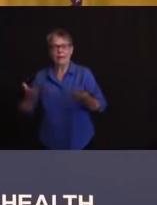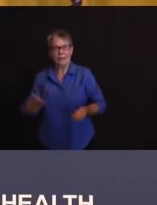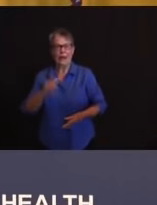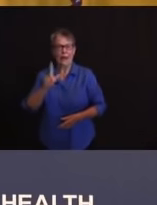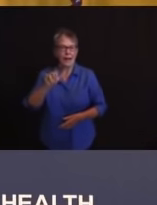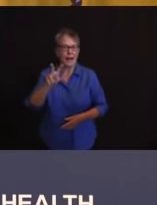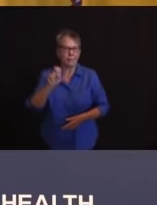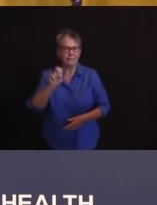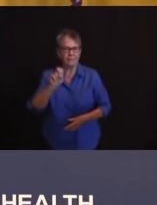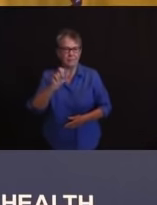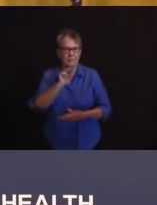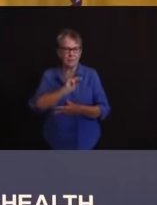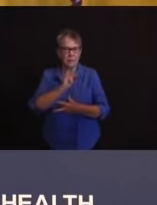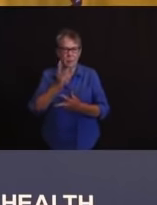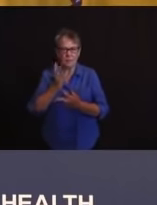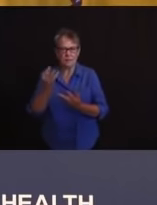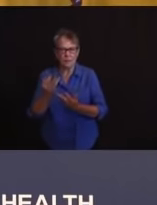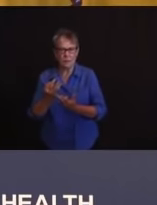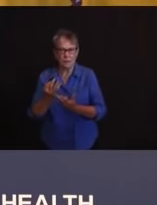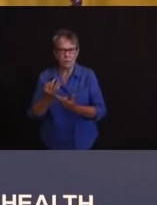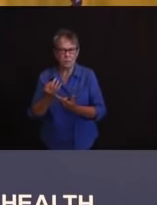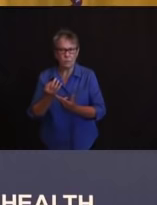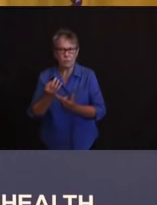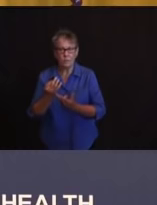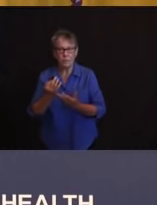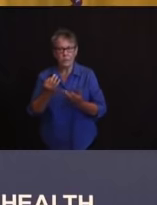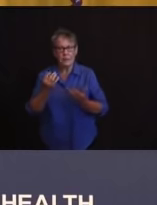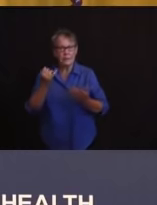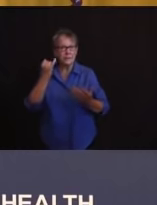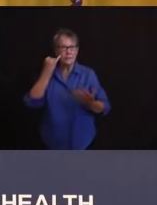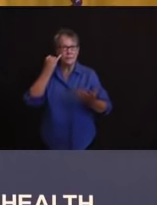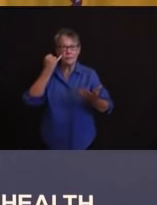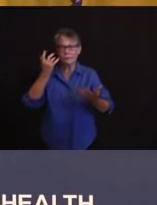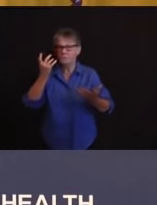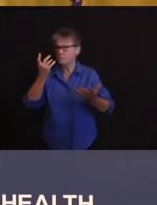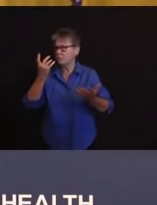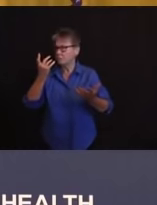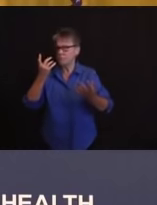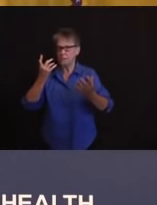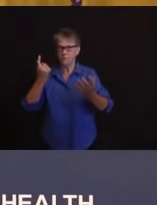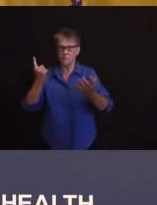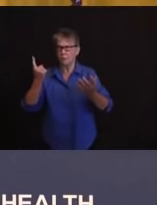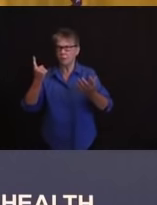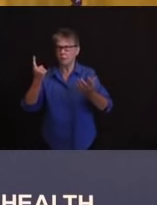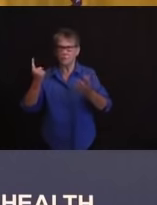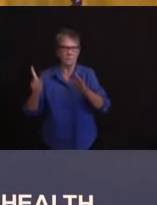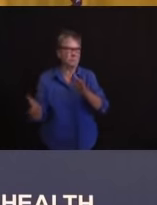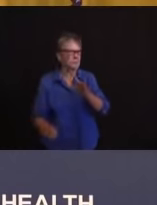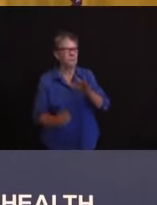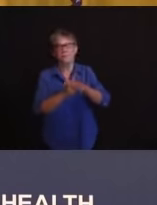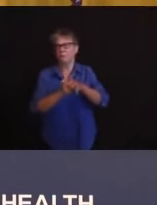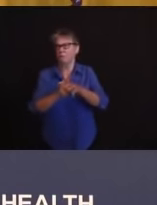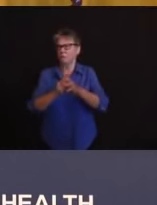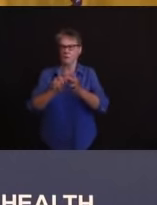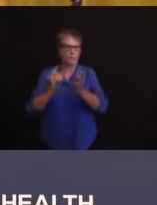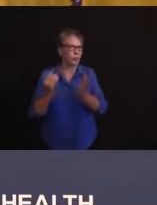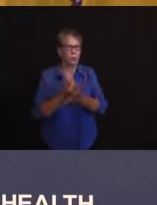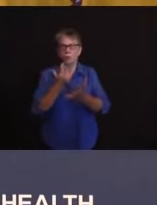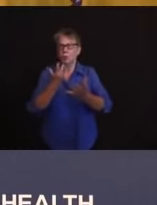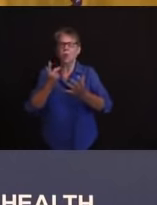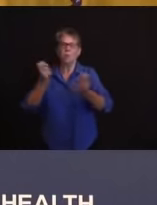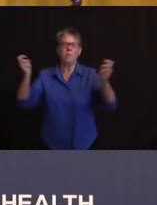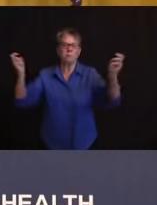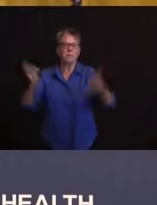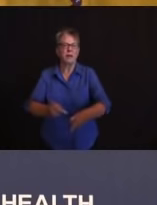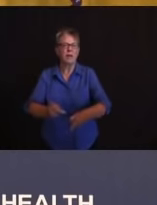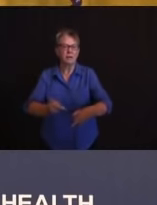to feel like we need to be with you back in person or on the phone, we will do that. So with that, thank you, sir.